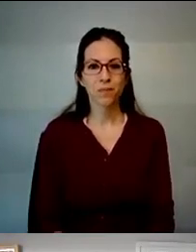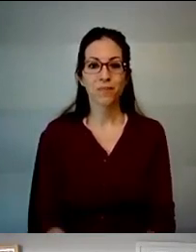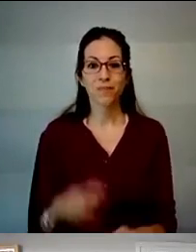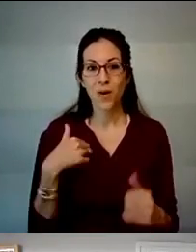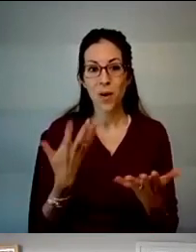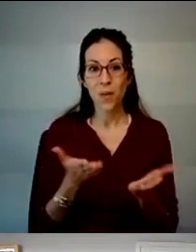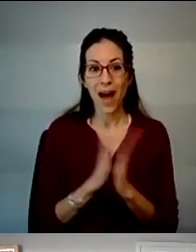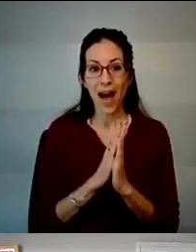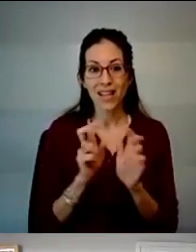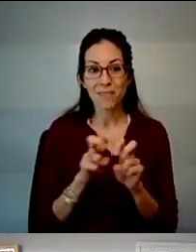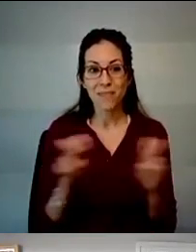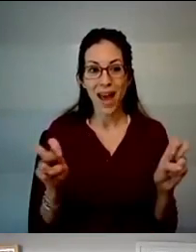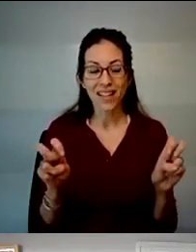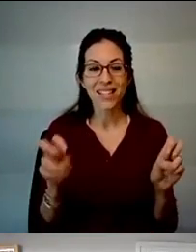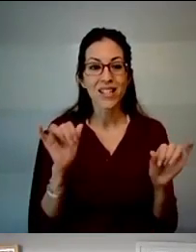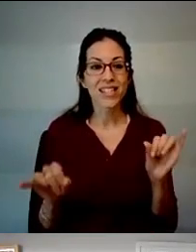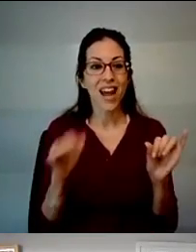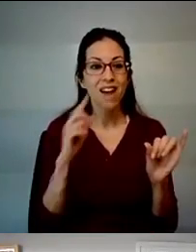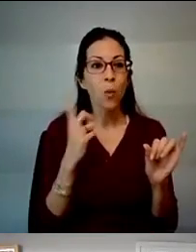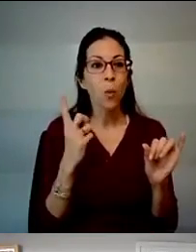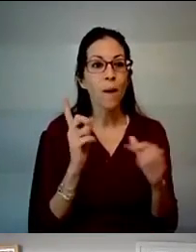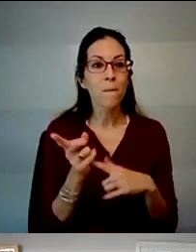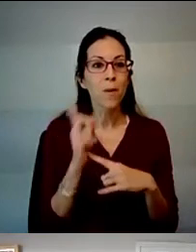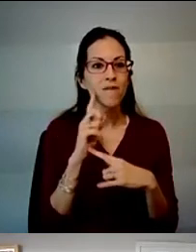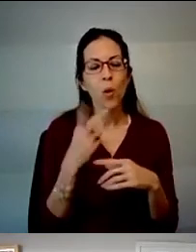panelists to stay on just for a little bit longer for a quick snap at the end